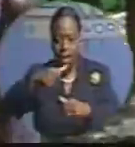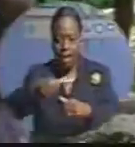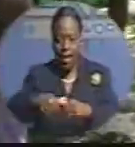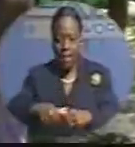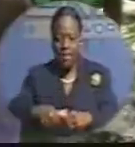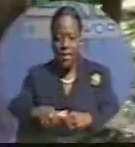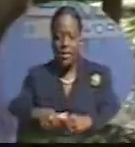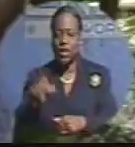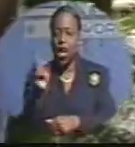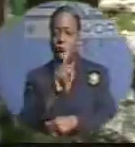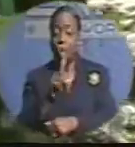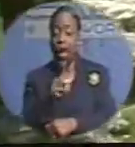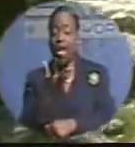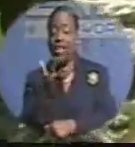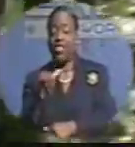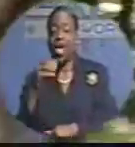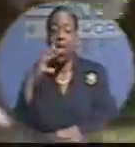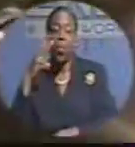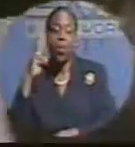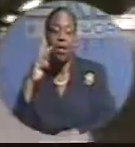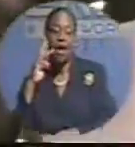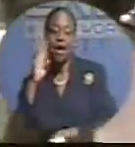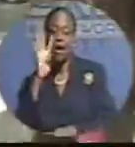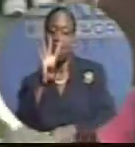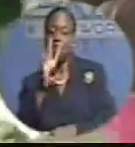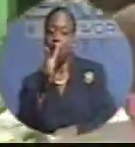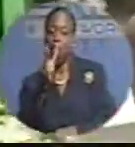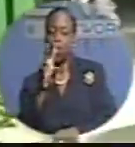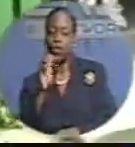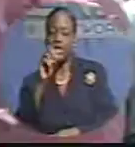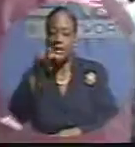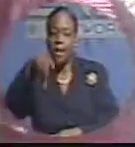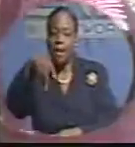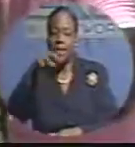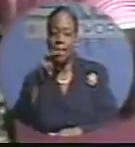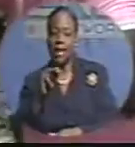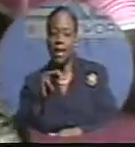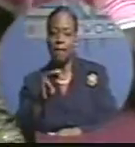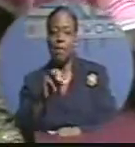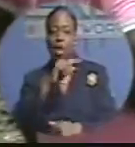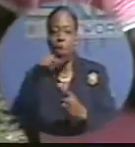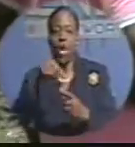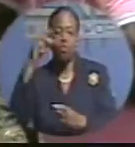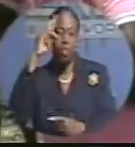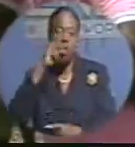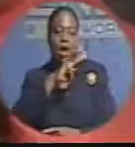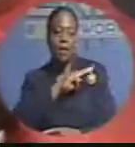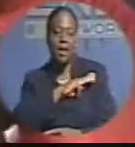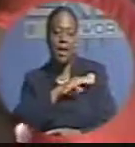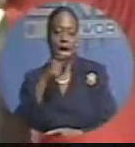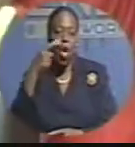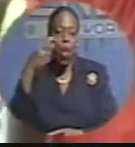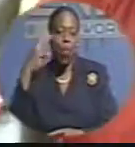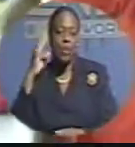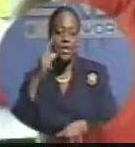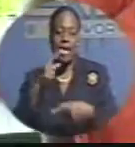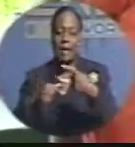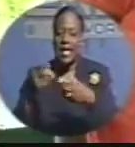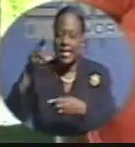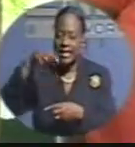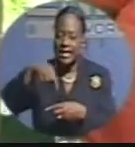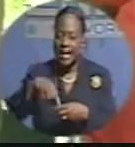remembers where they were at 4:20 p.m. when Ramon Miller was coming down the